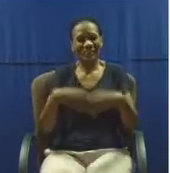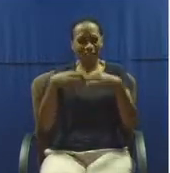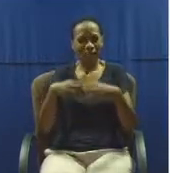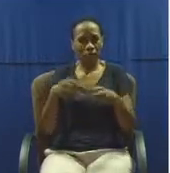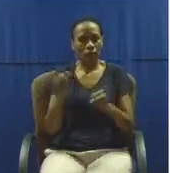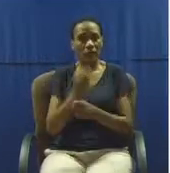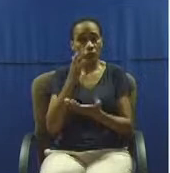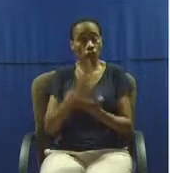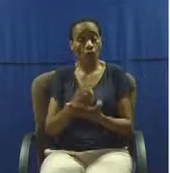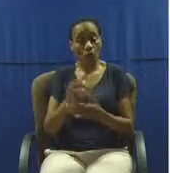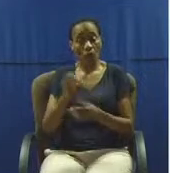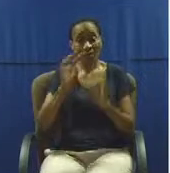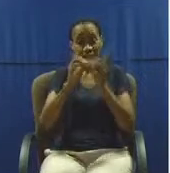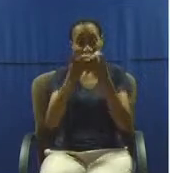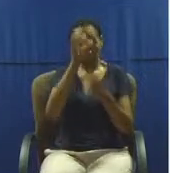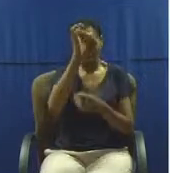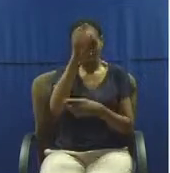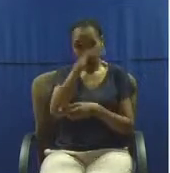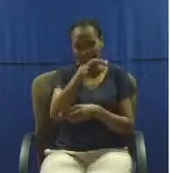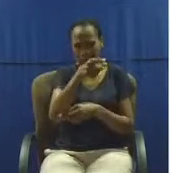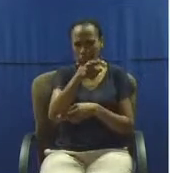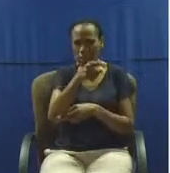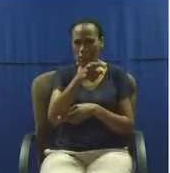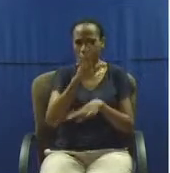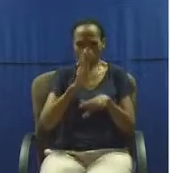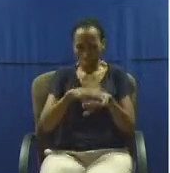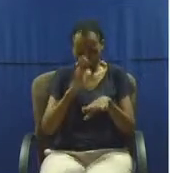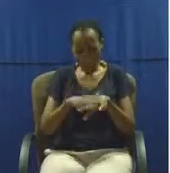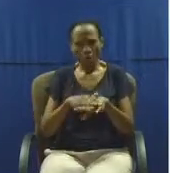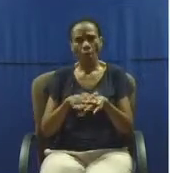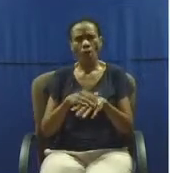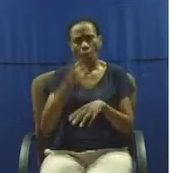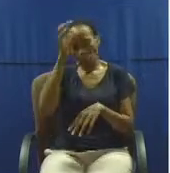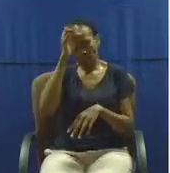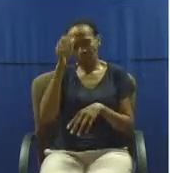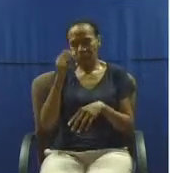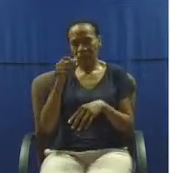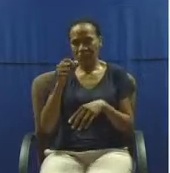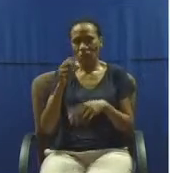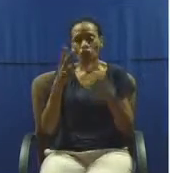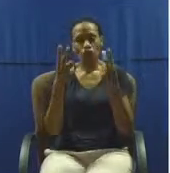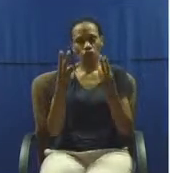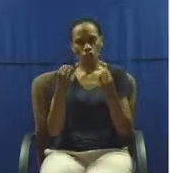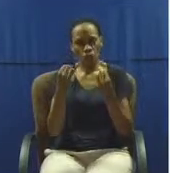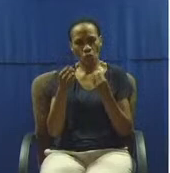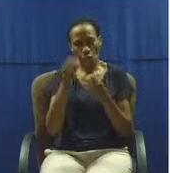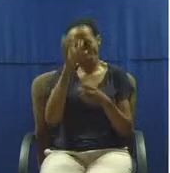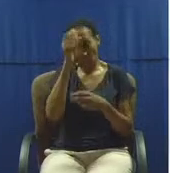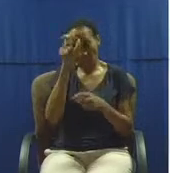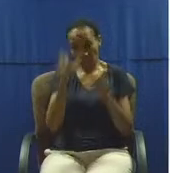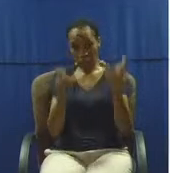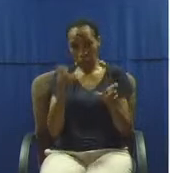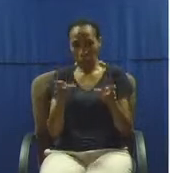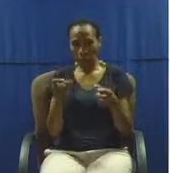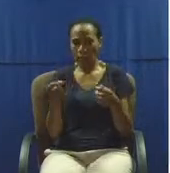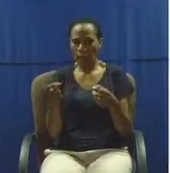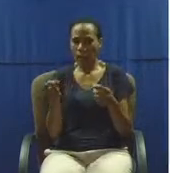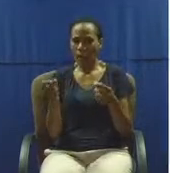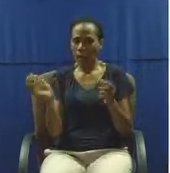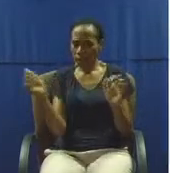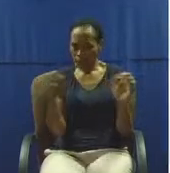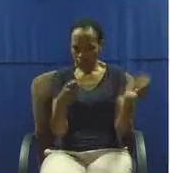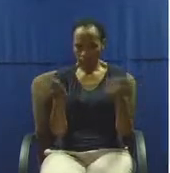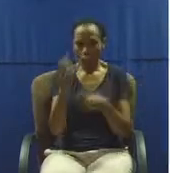police service by also bringing in up to 12,000 new police recruits, he would